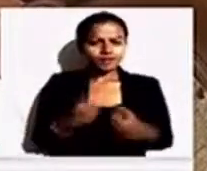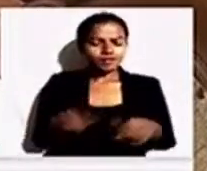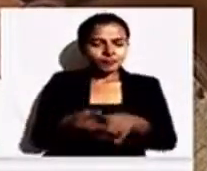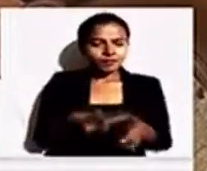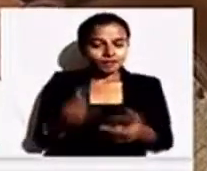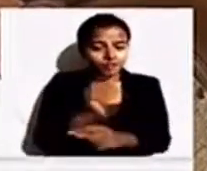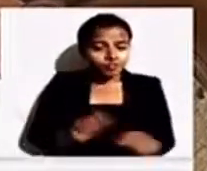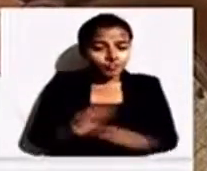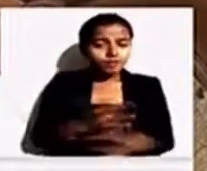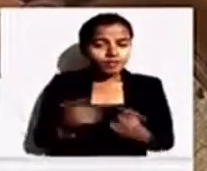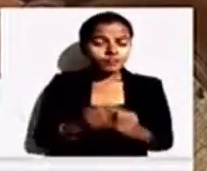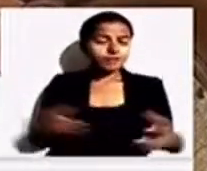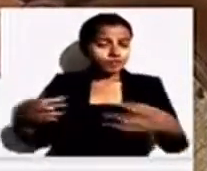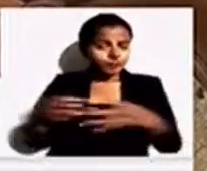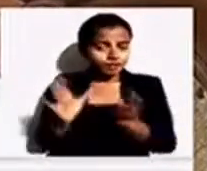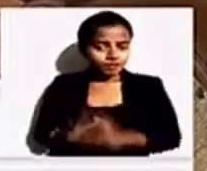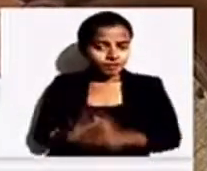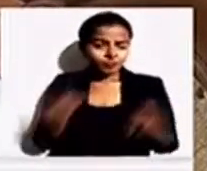this responsibility.